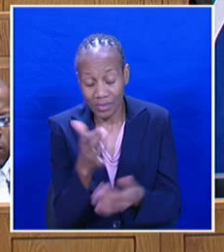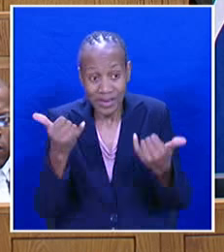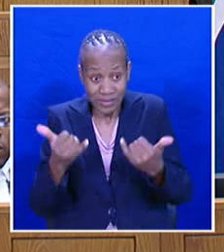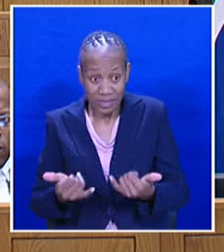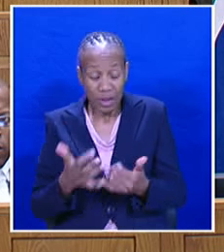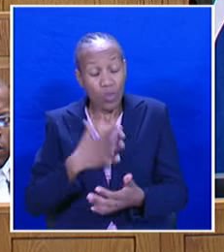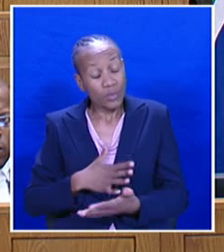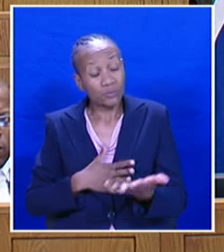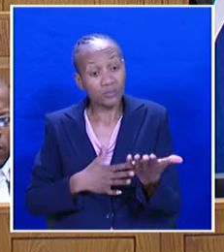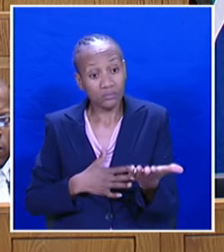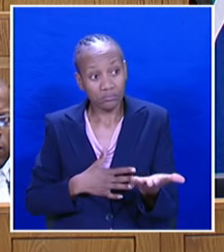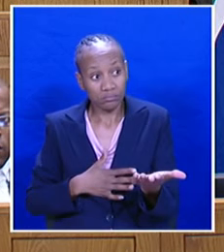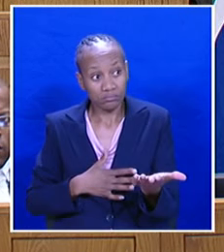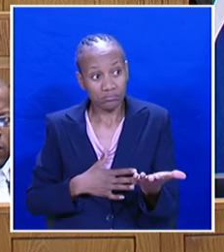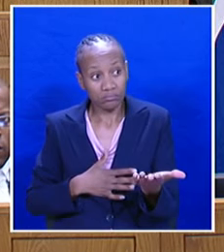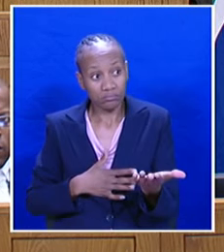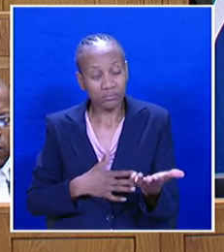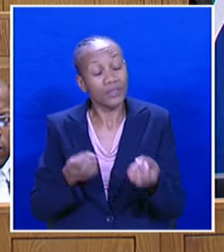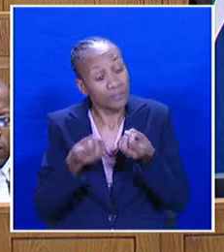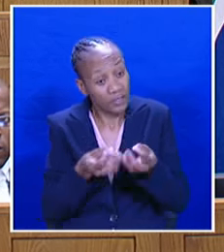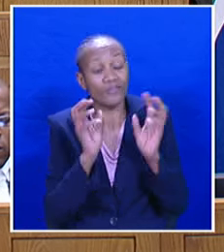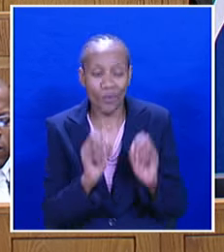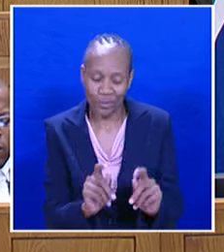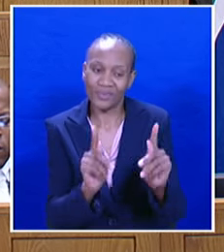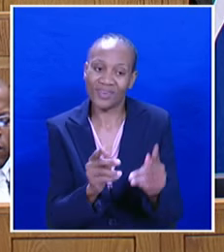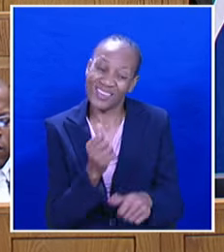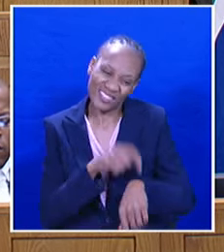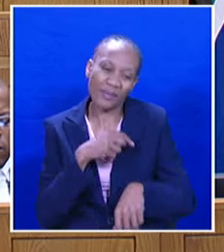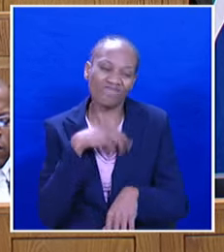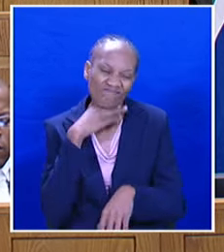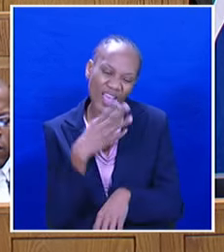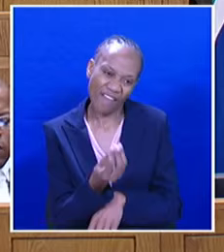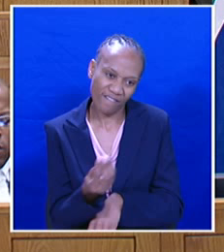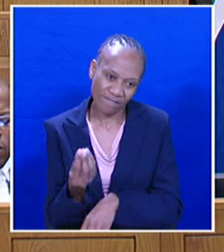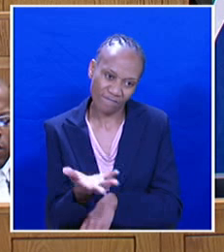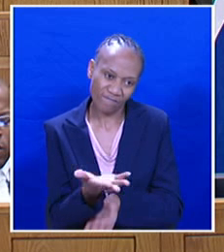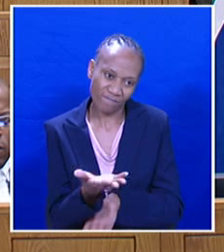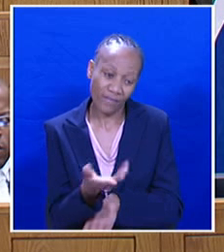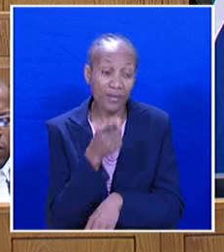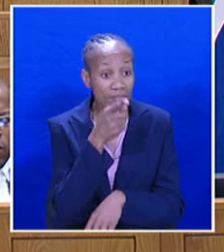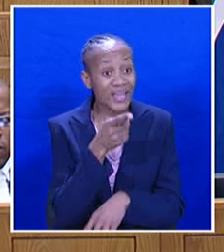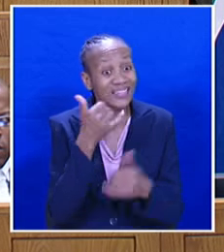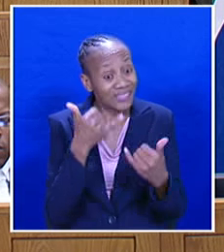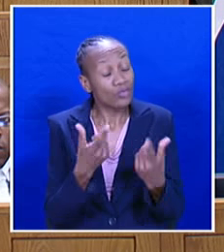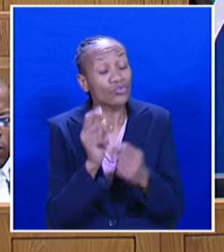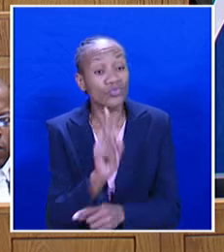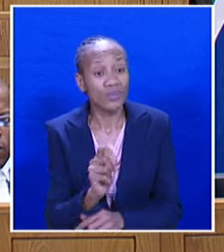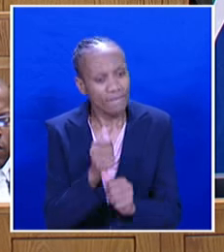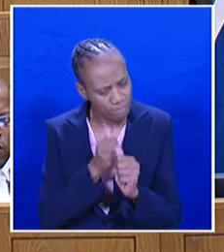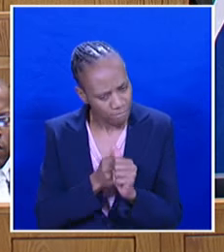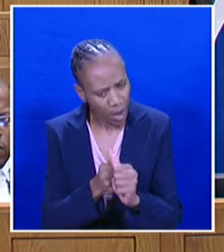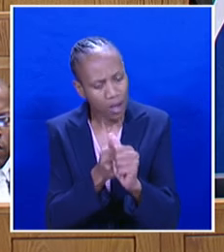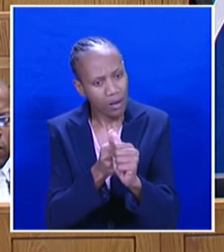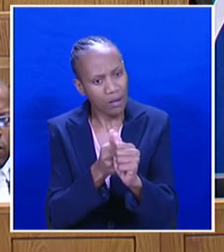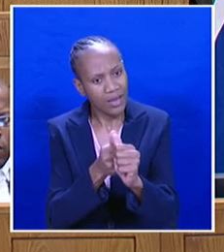avail the opportunity to you, because you still have time, yes, to put a supplementary question to the Deputy President arising from